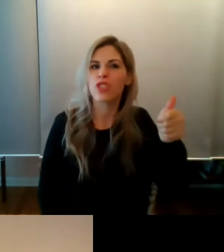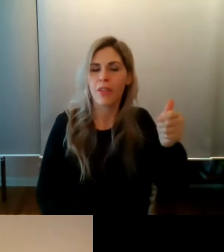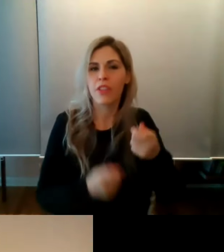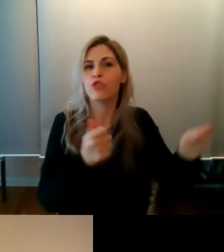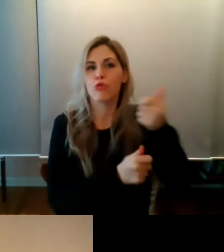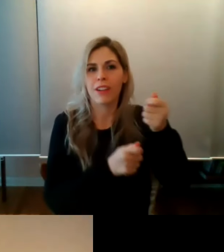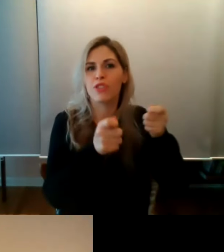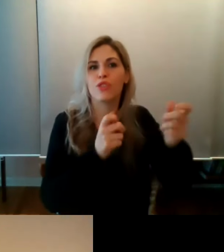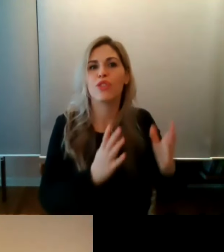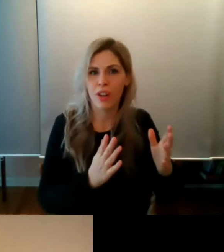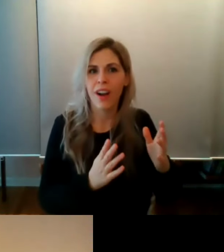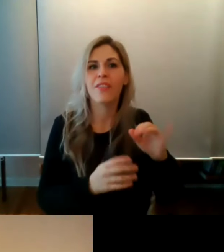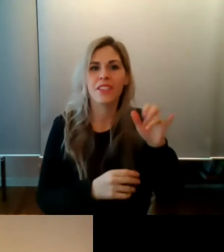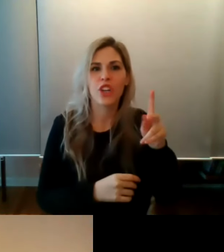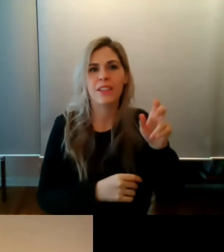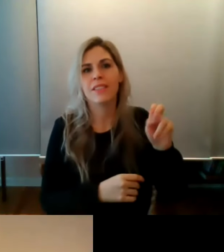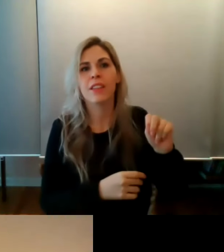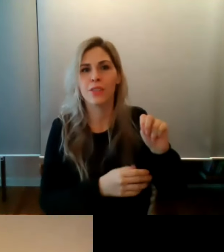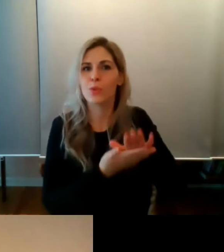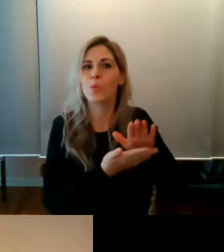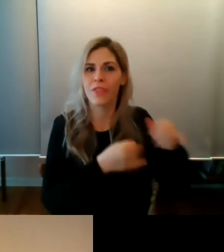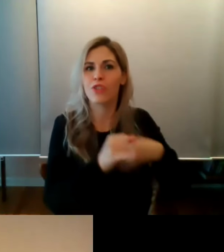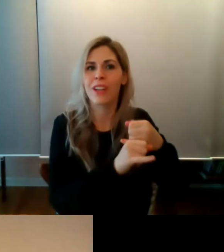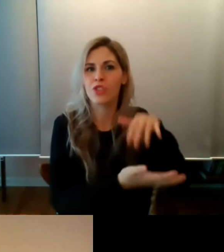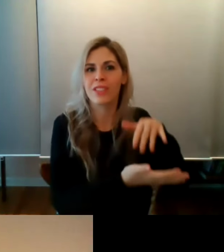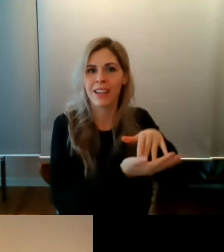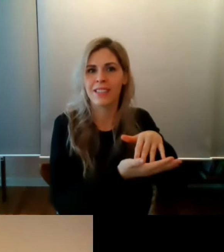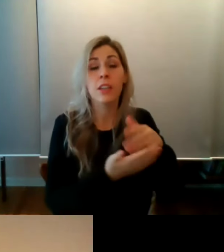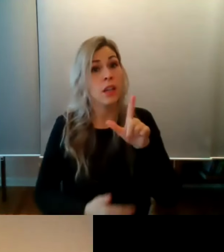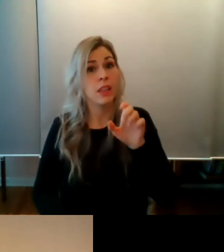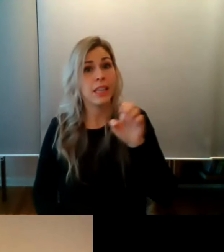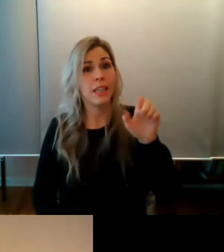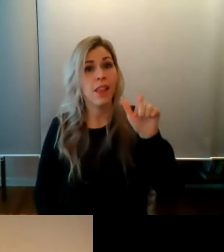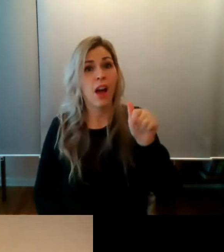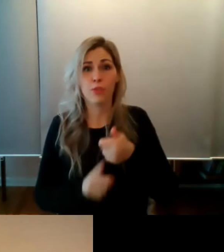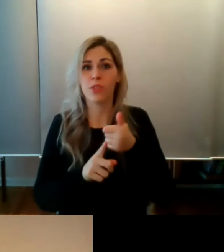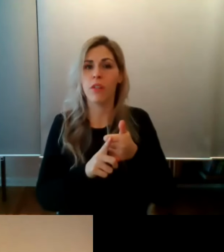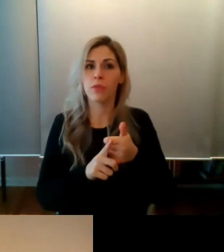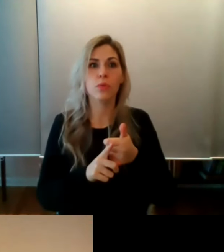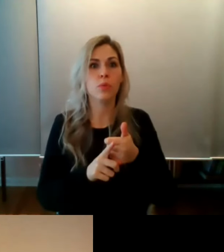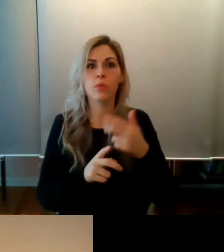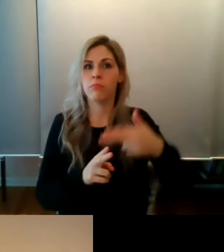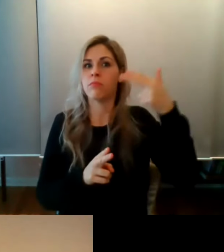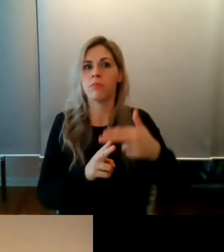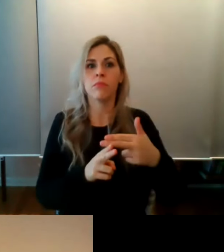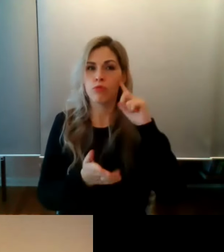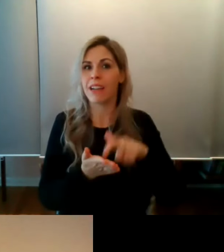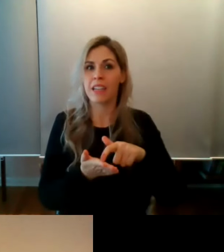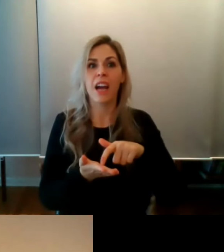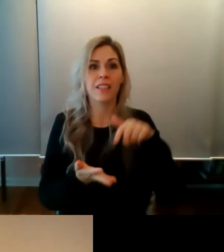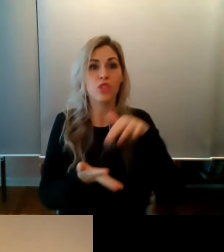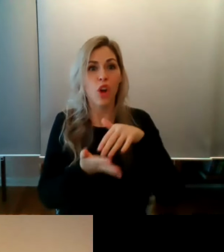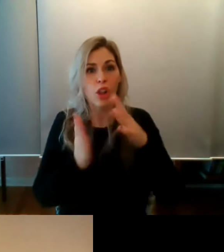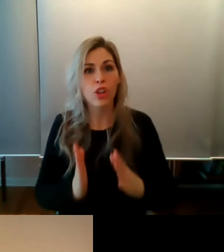Studies at the University of Washington. Leila is an internationally recognized scholar and author on